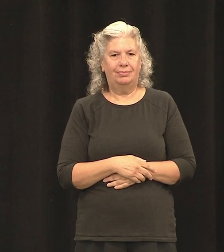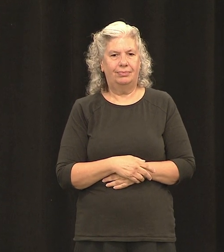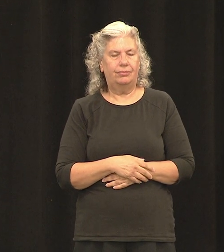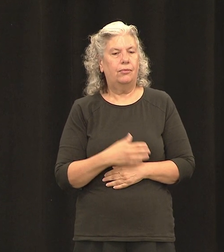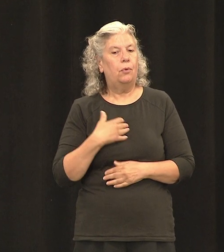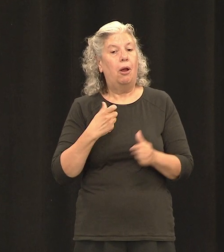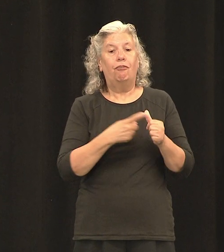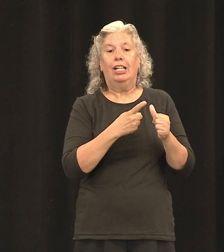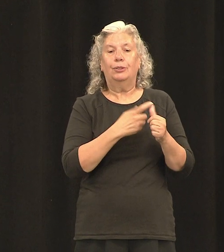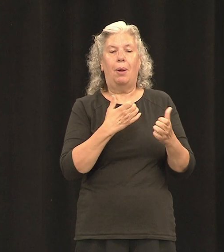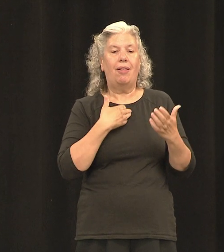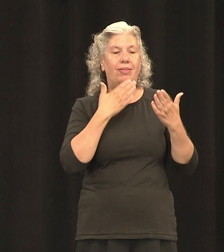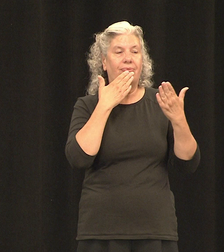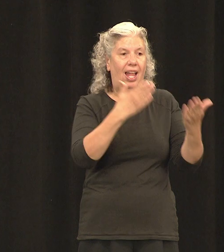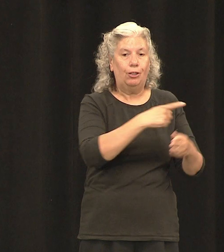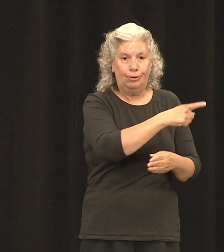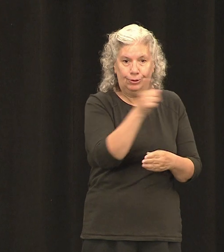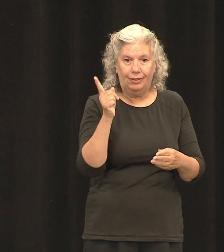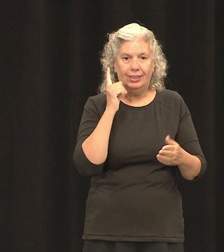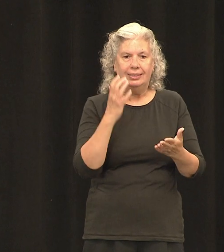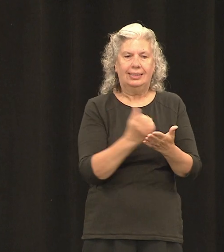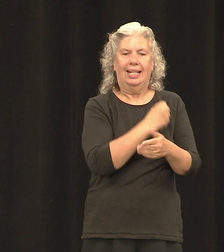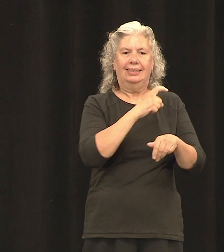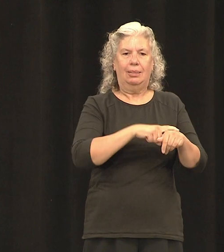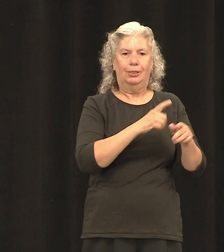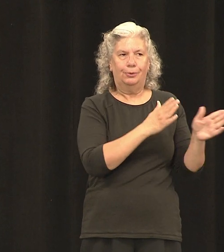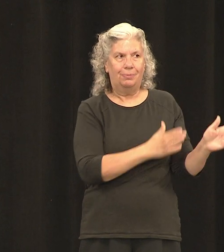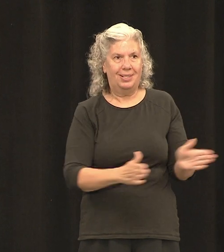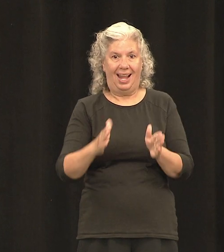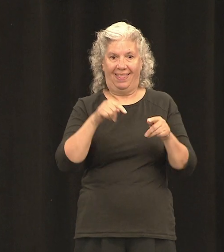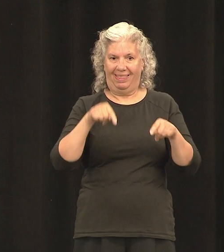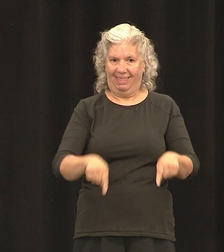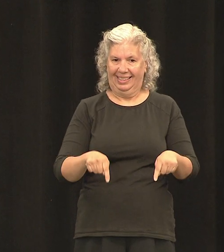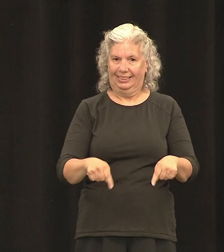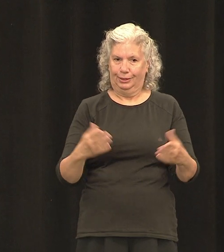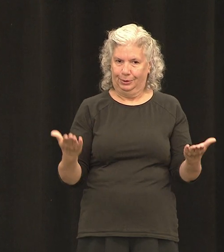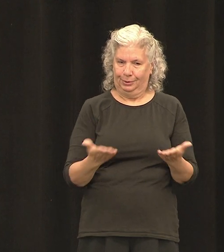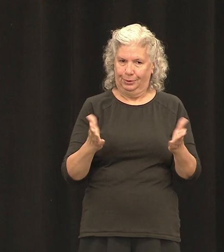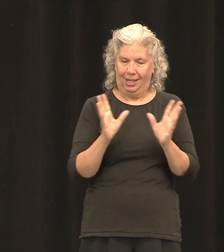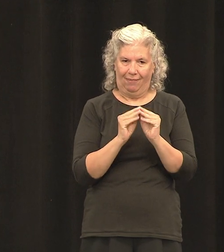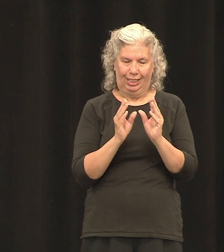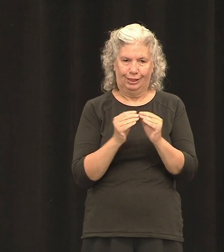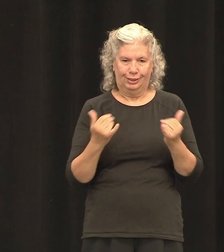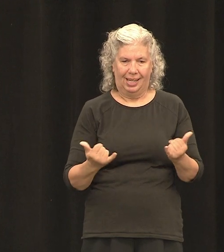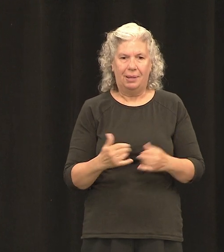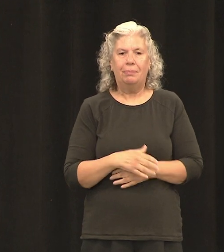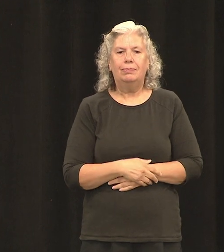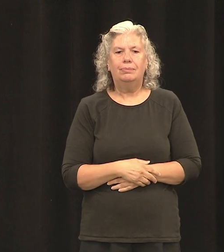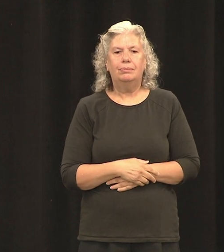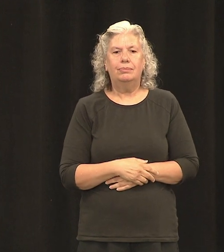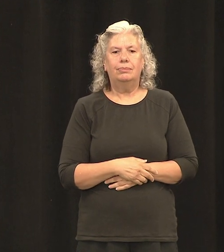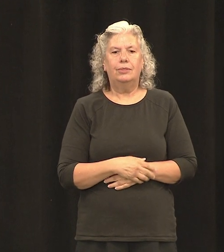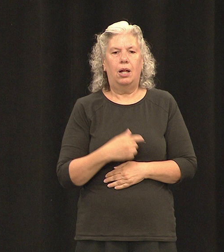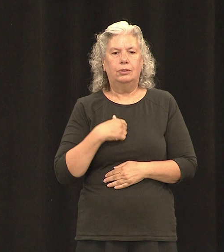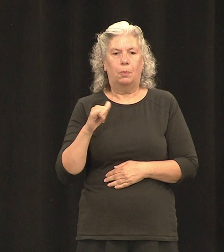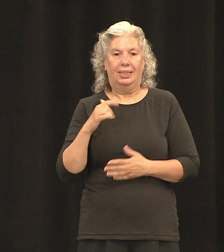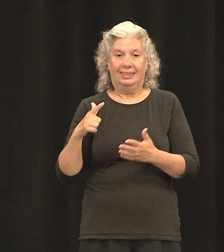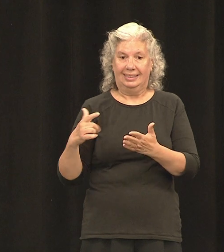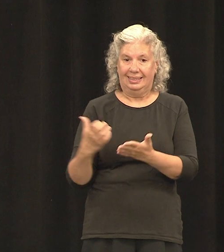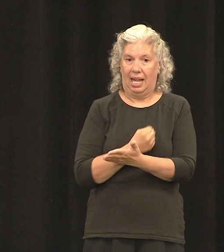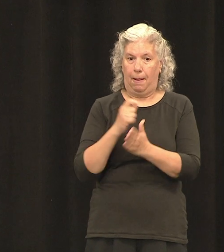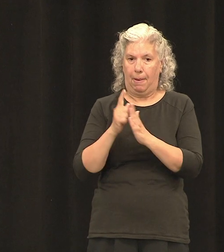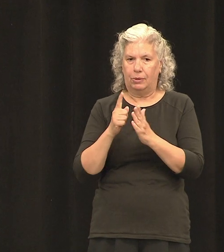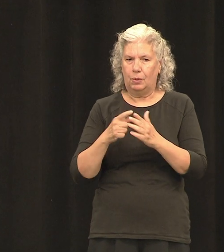the arrangements to be here with us today. And also, I just want to take a minute to thank all of